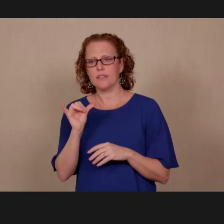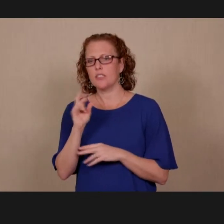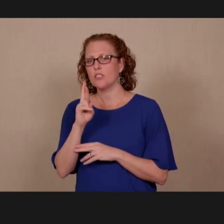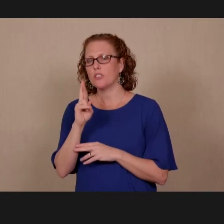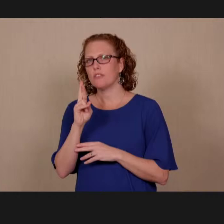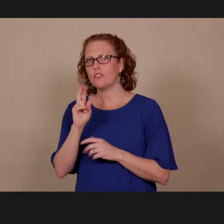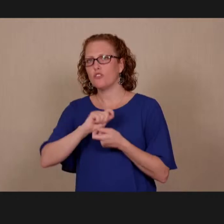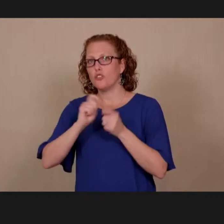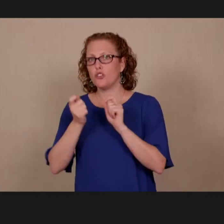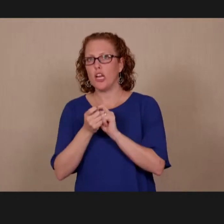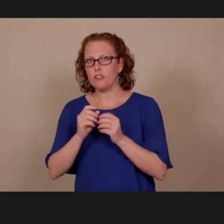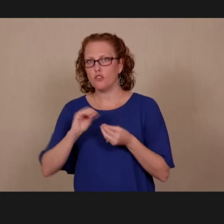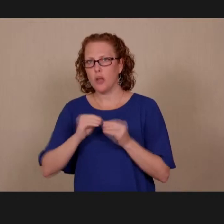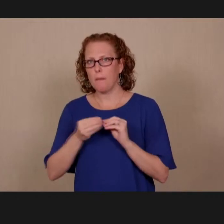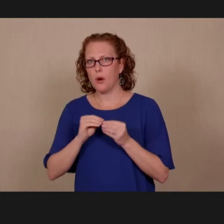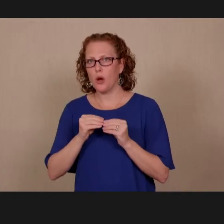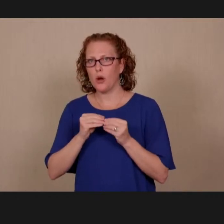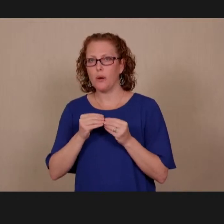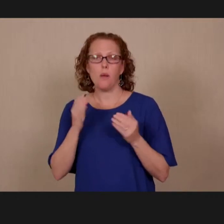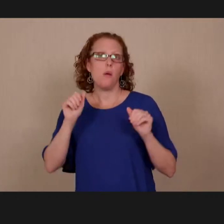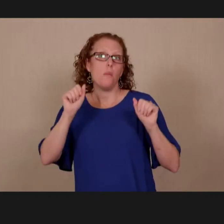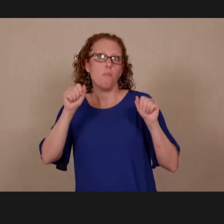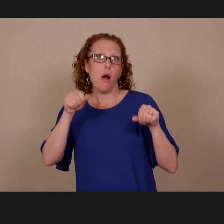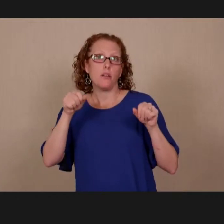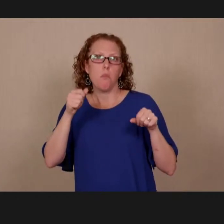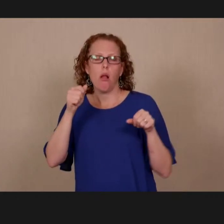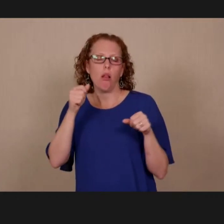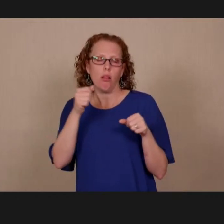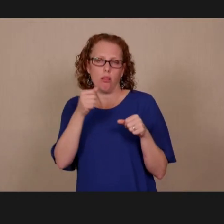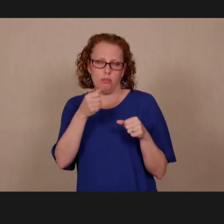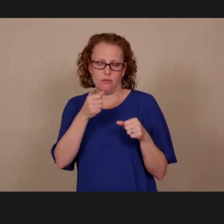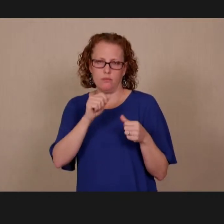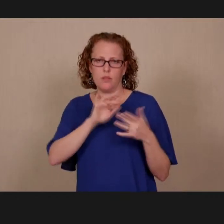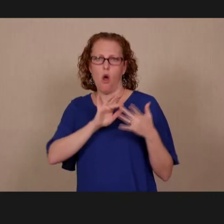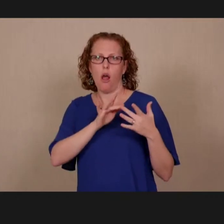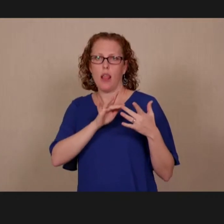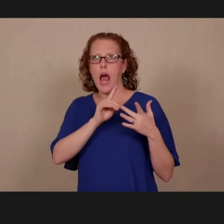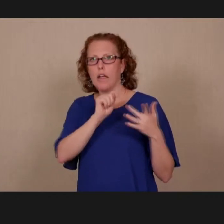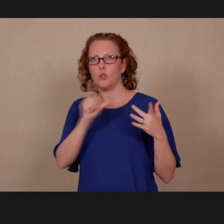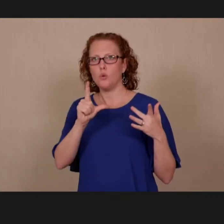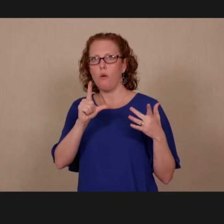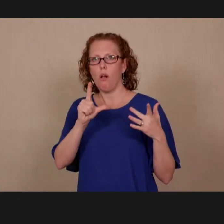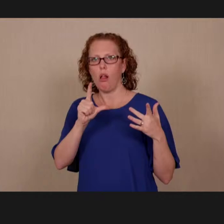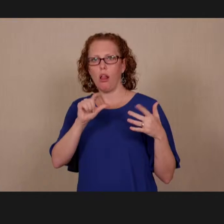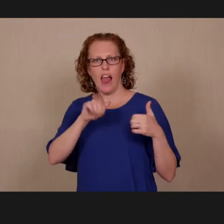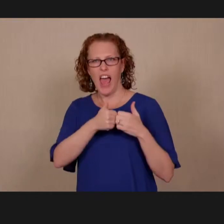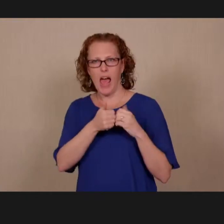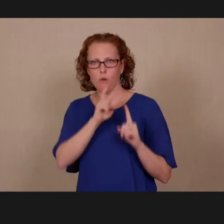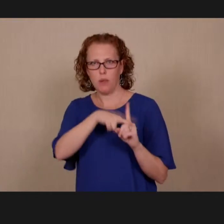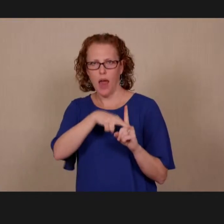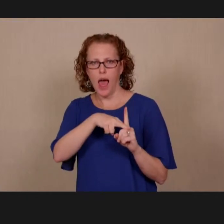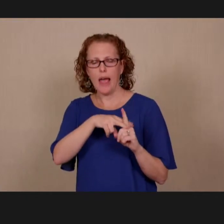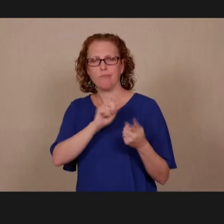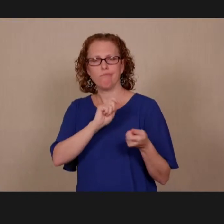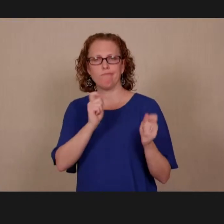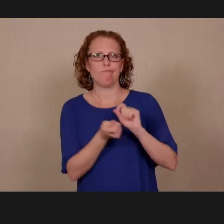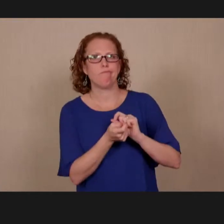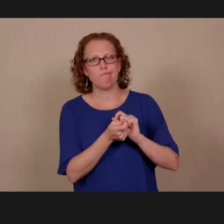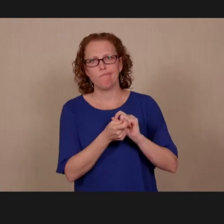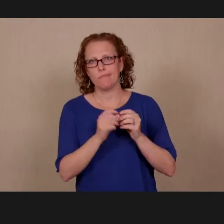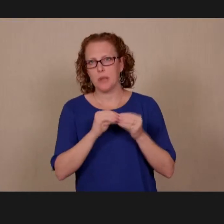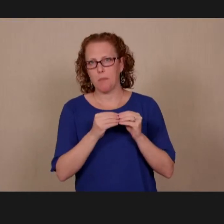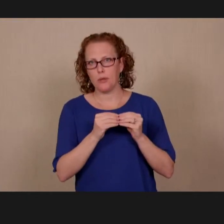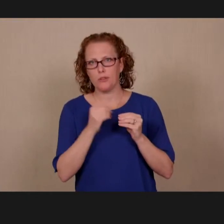how the online mapping tool was utilized. And so with that, I will discuss the